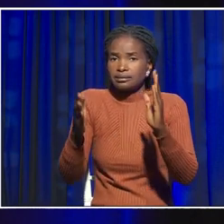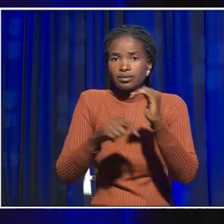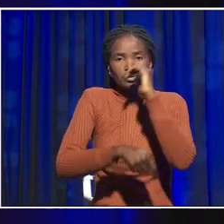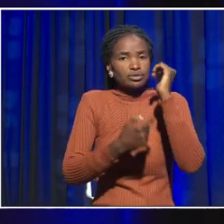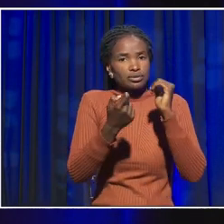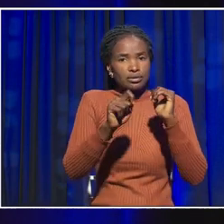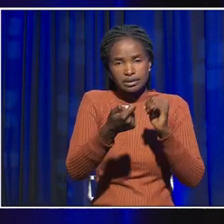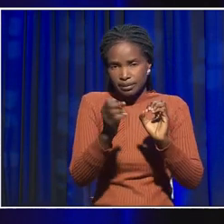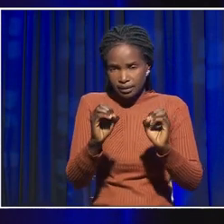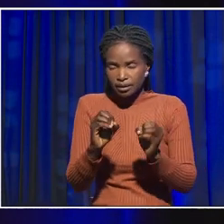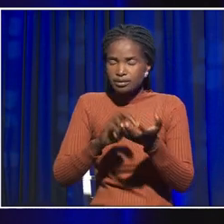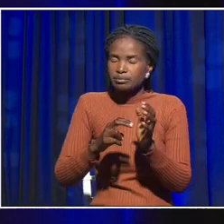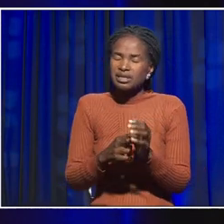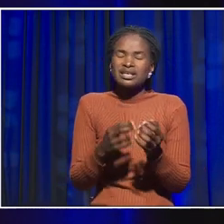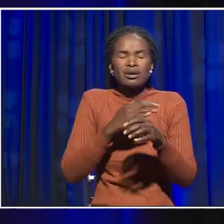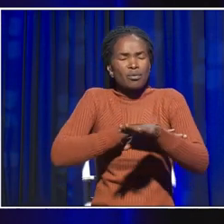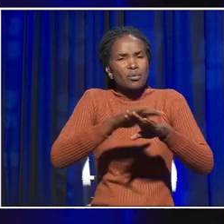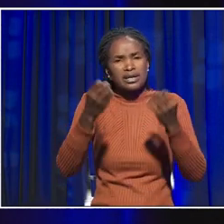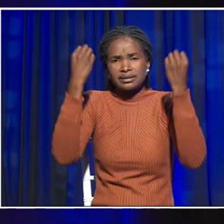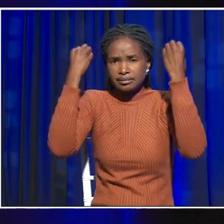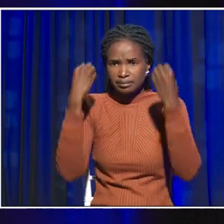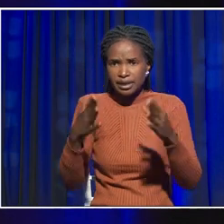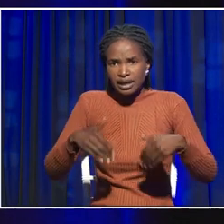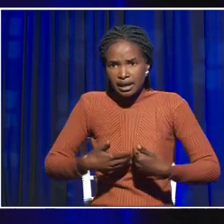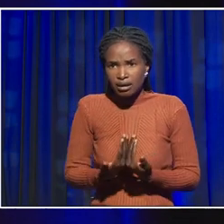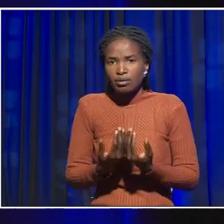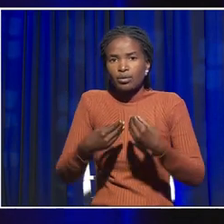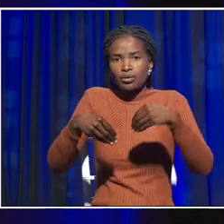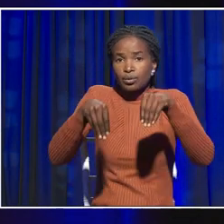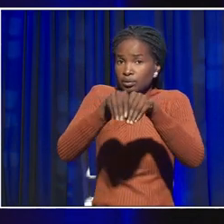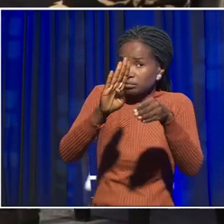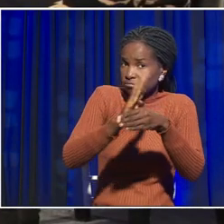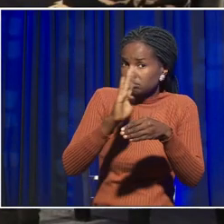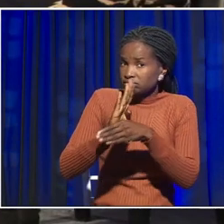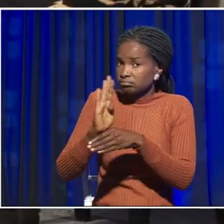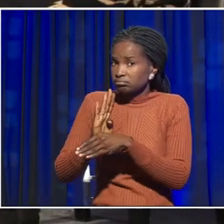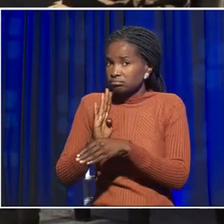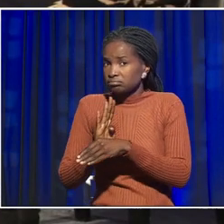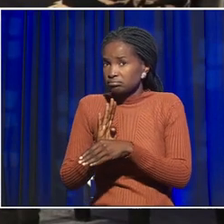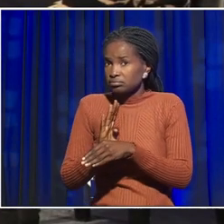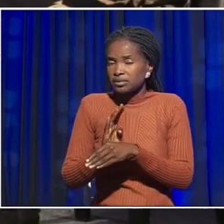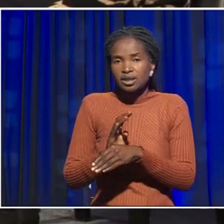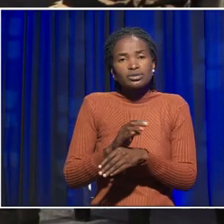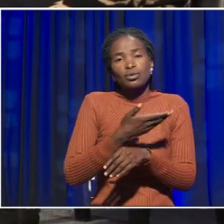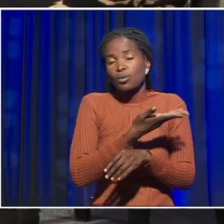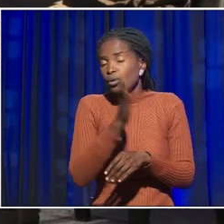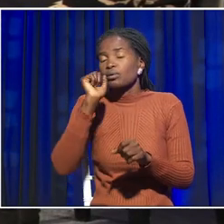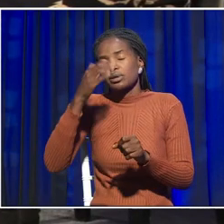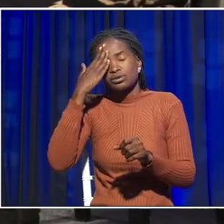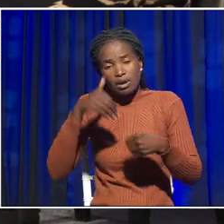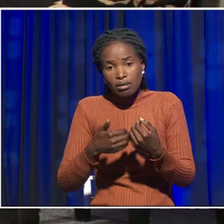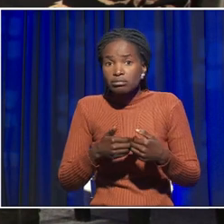ways of how we're going to conduct business going forward. Yeah. There's no two ways about it.